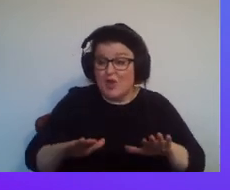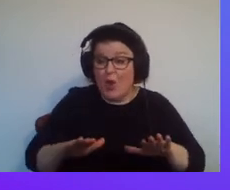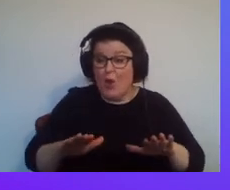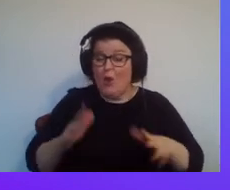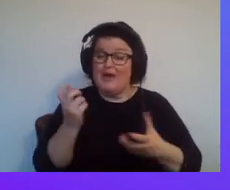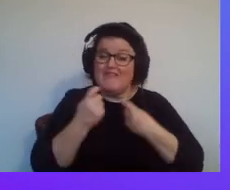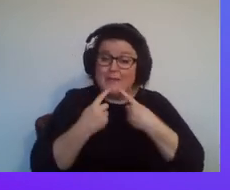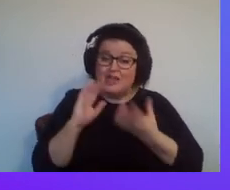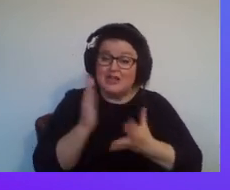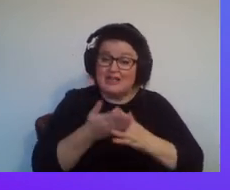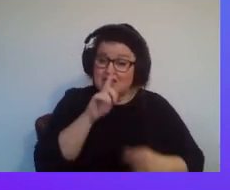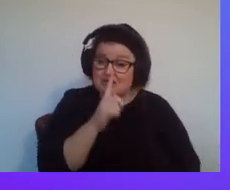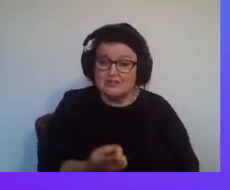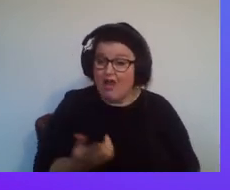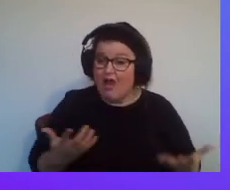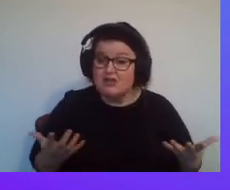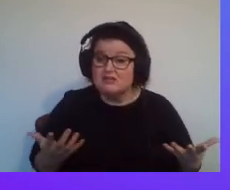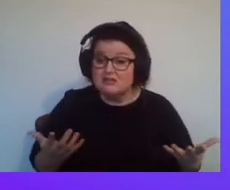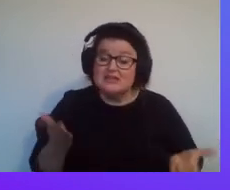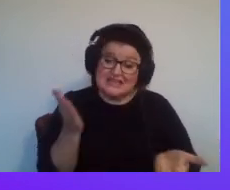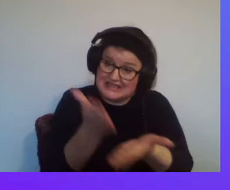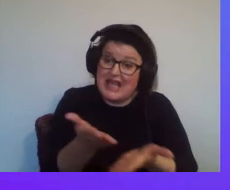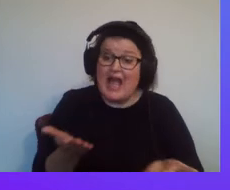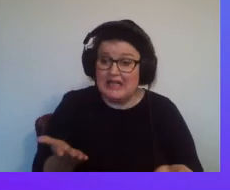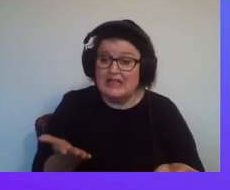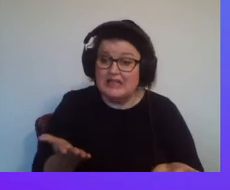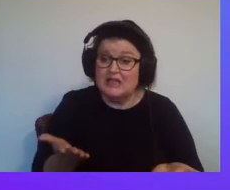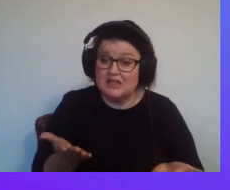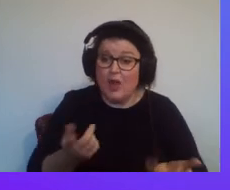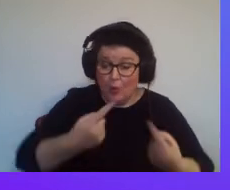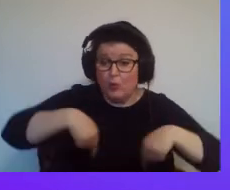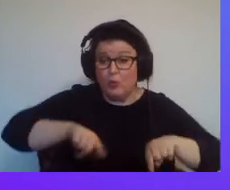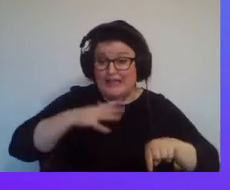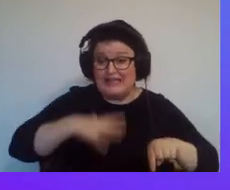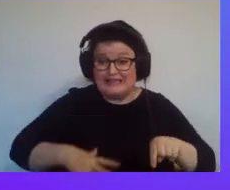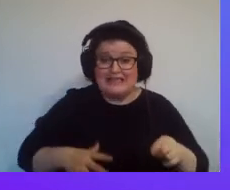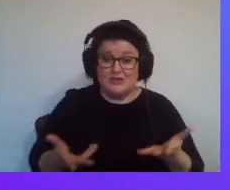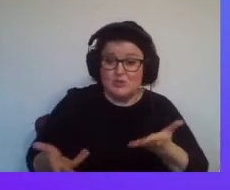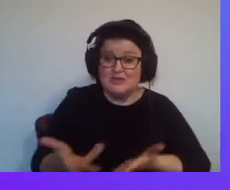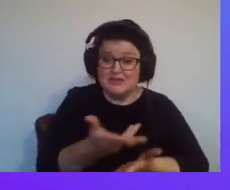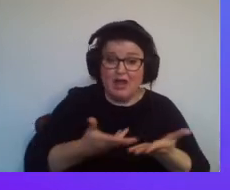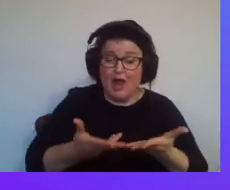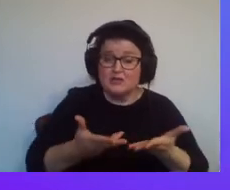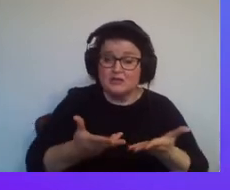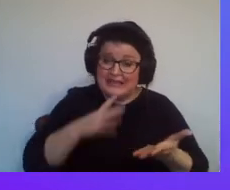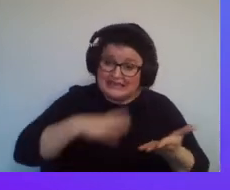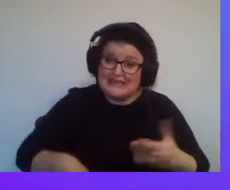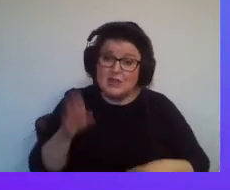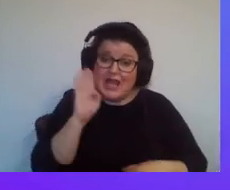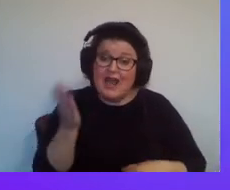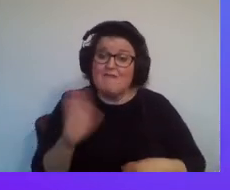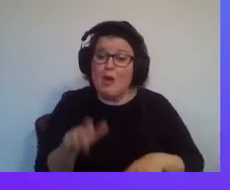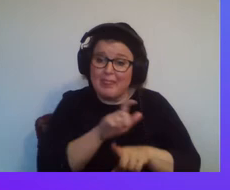need to be discussing. I think hearing from the community directly about